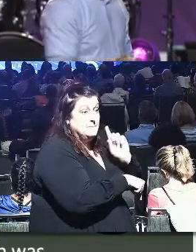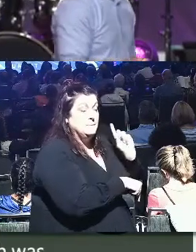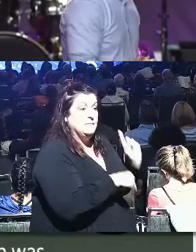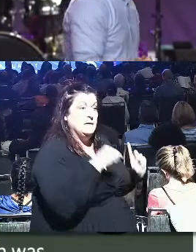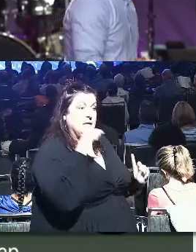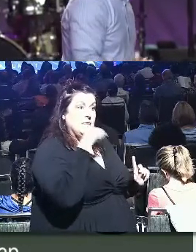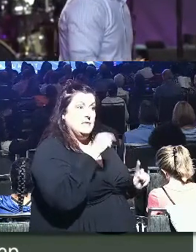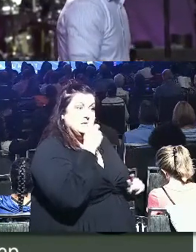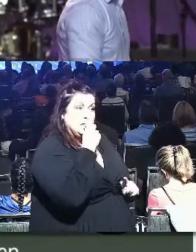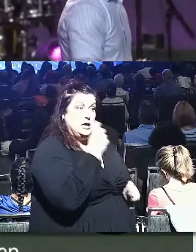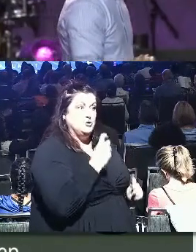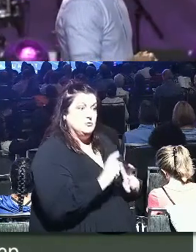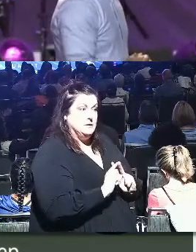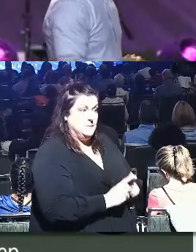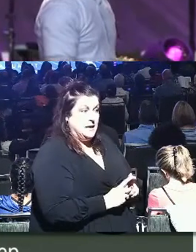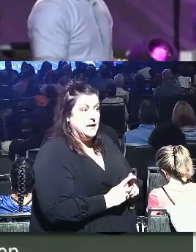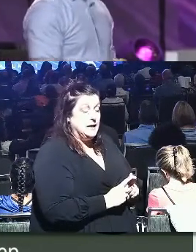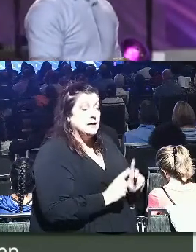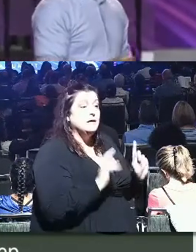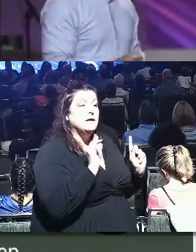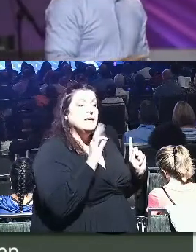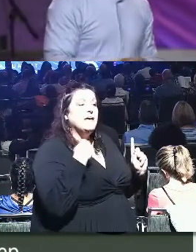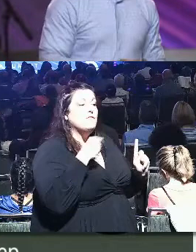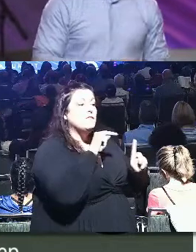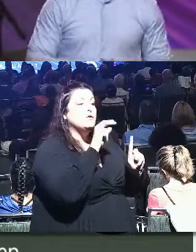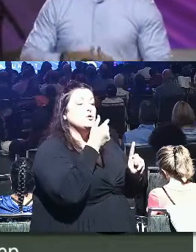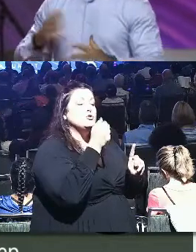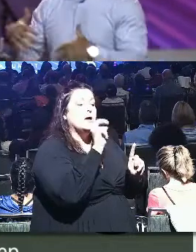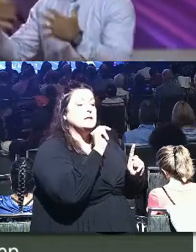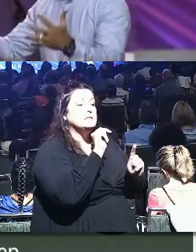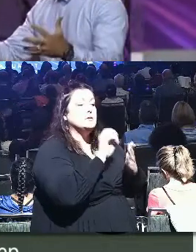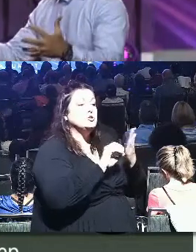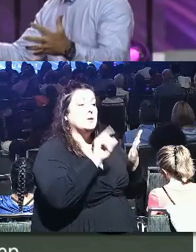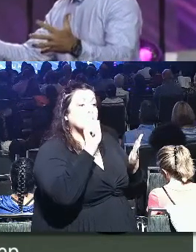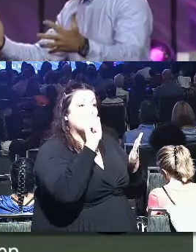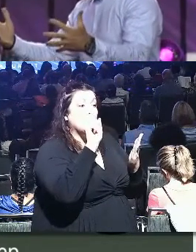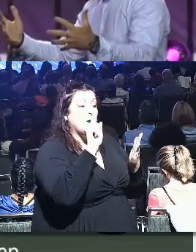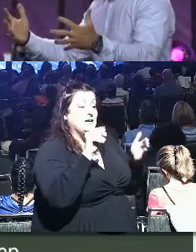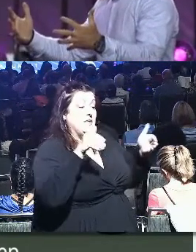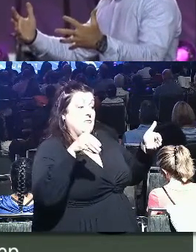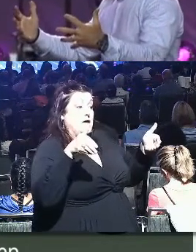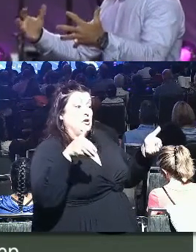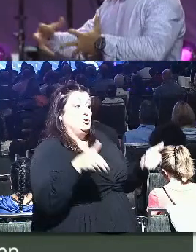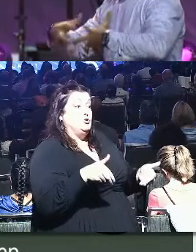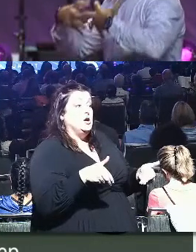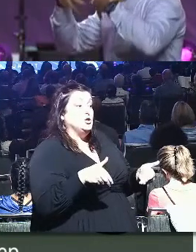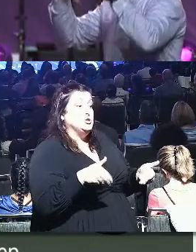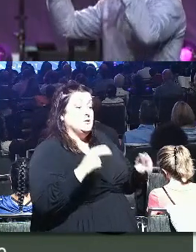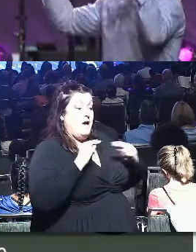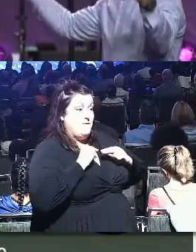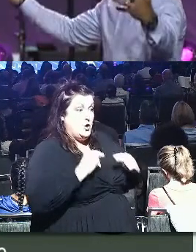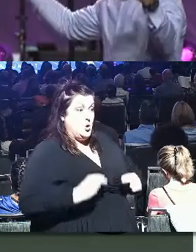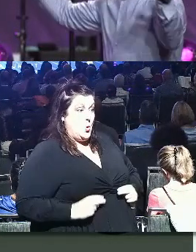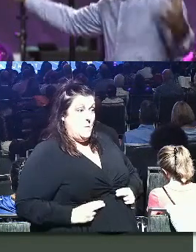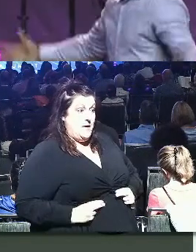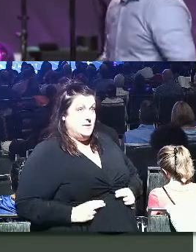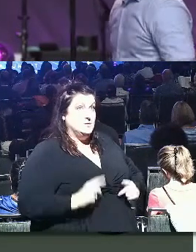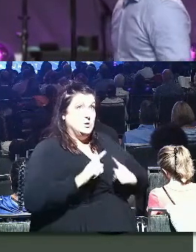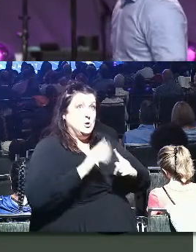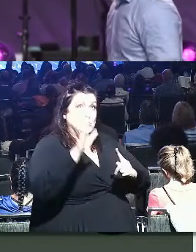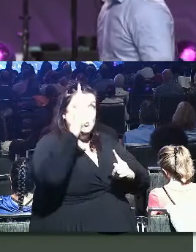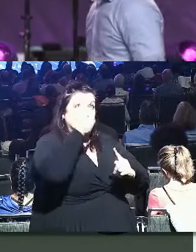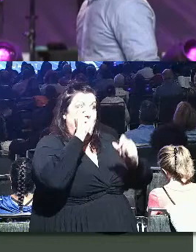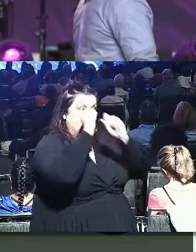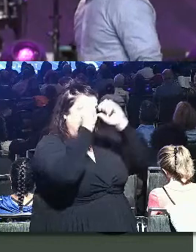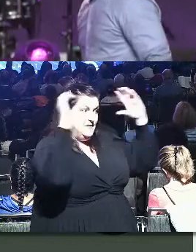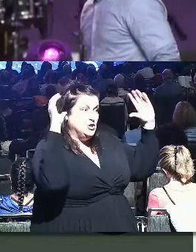an interesting beginning if we view Genesis 1 as the introduction of humans to God's forward